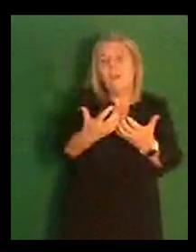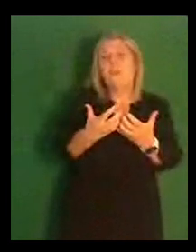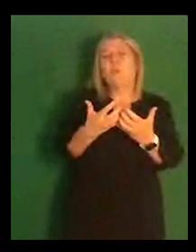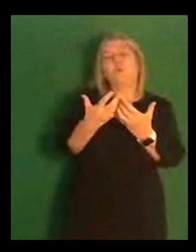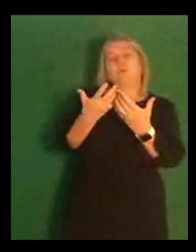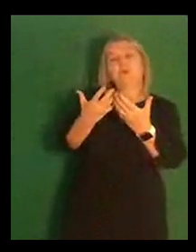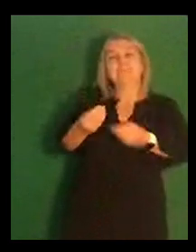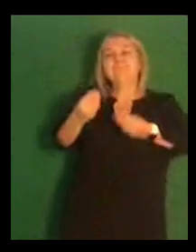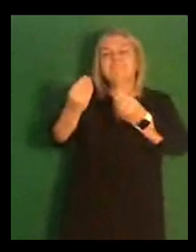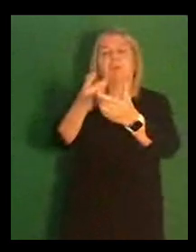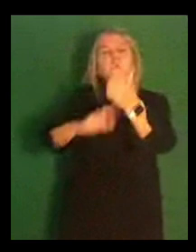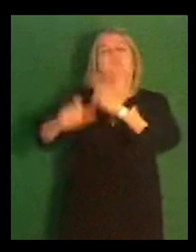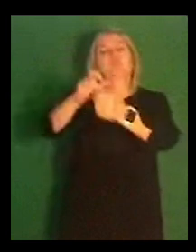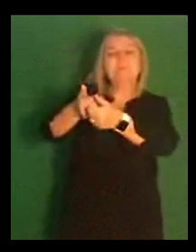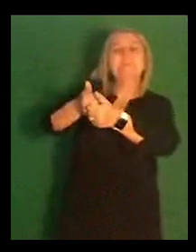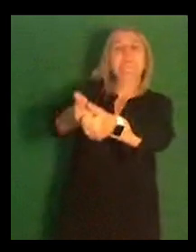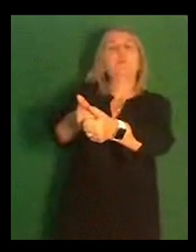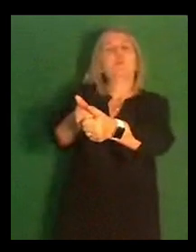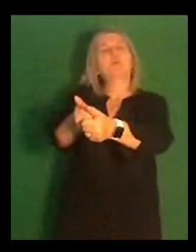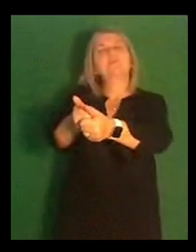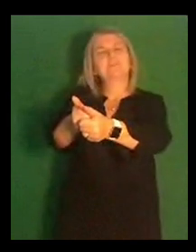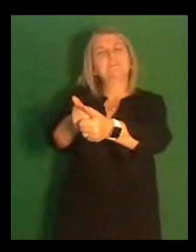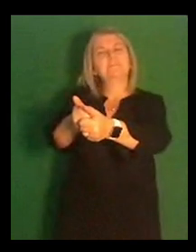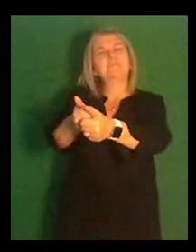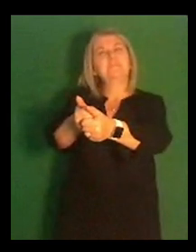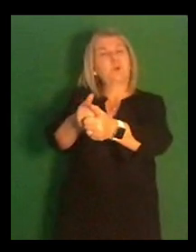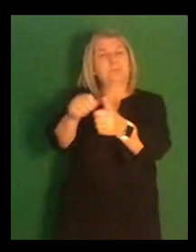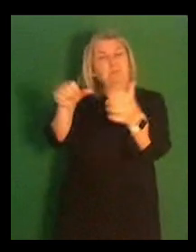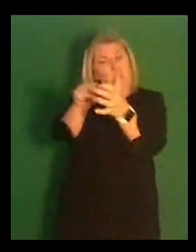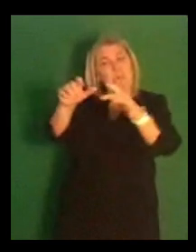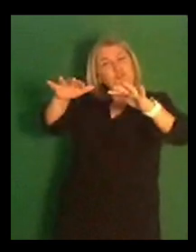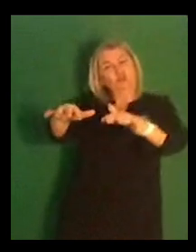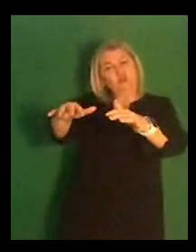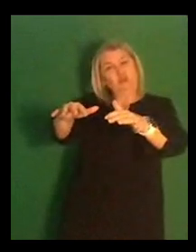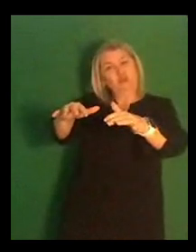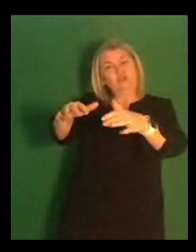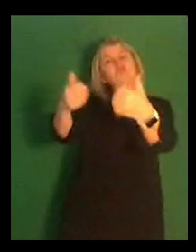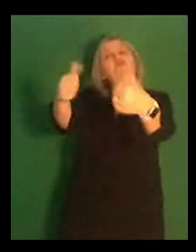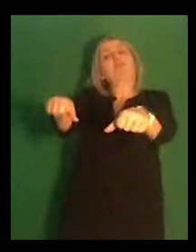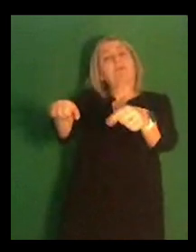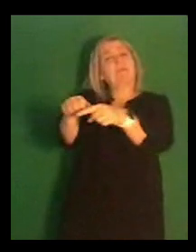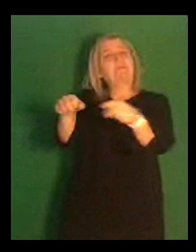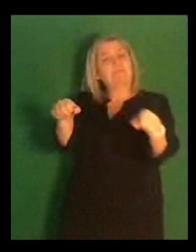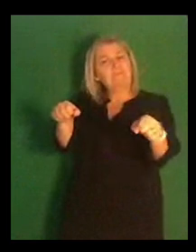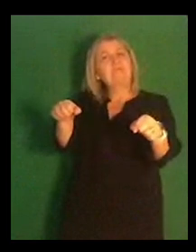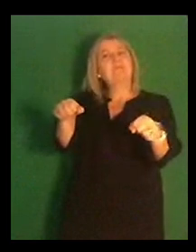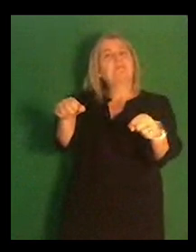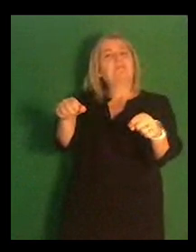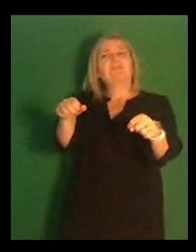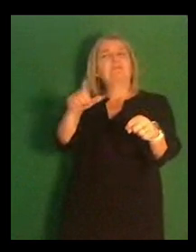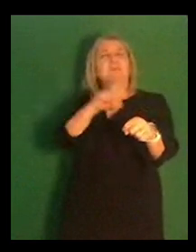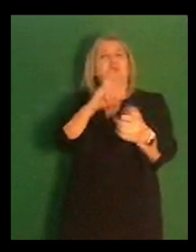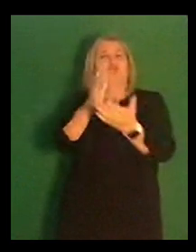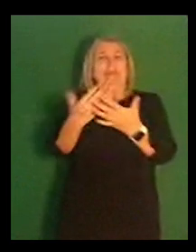serve, like to fix things that modernity introduced by, like, you know, isolating and siloing everybody, turning everyone into